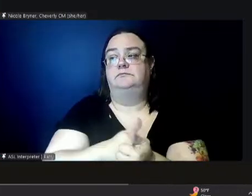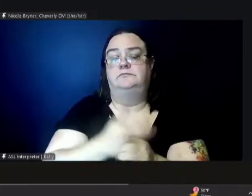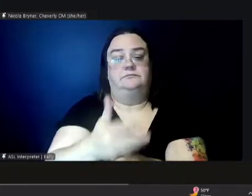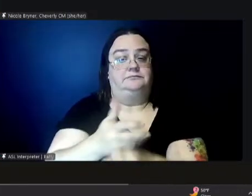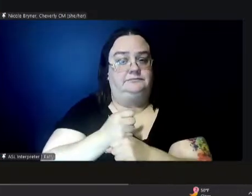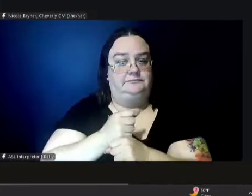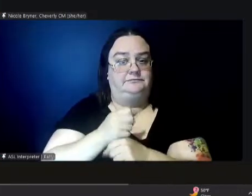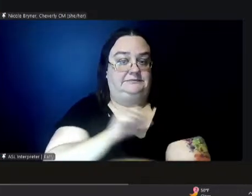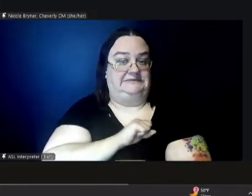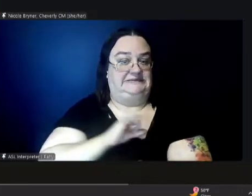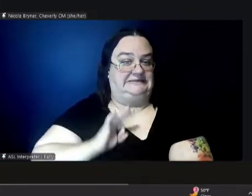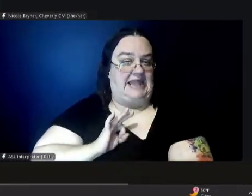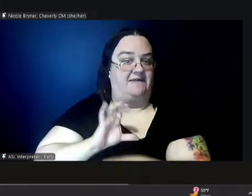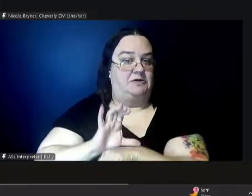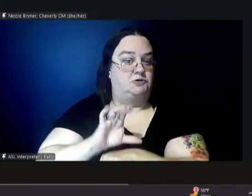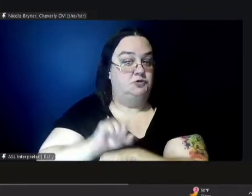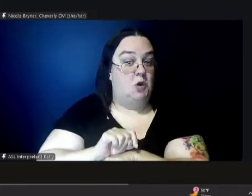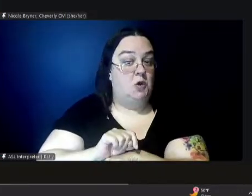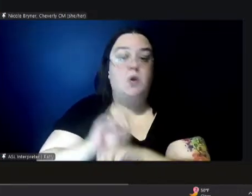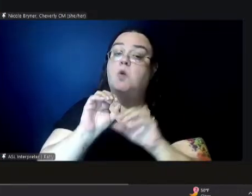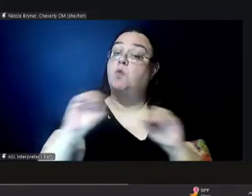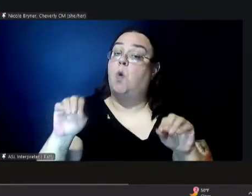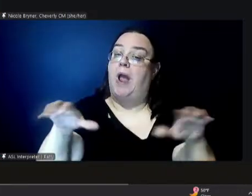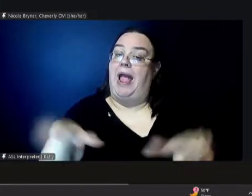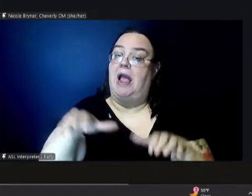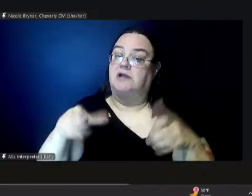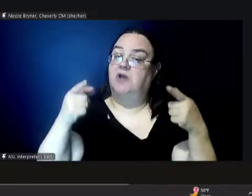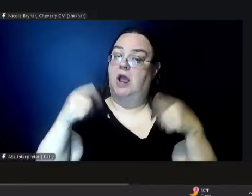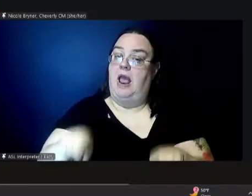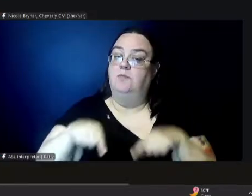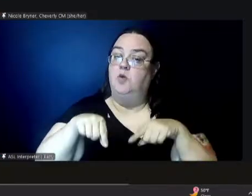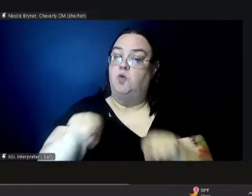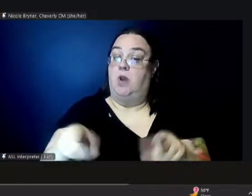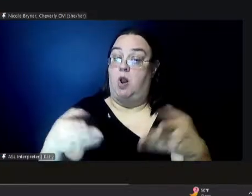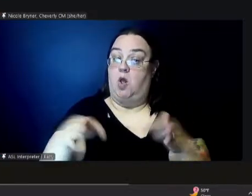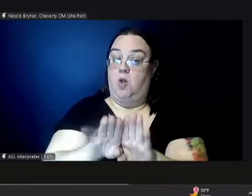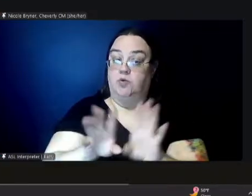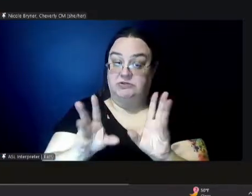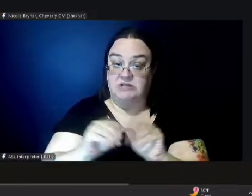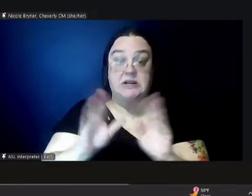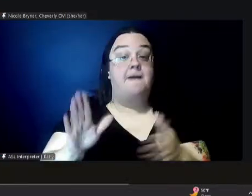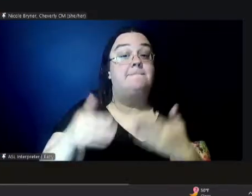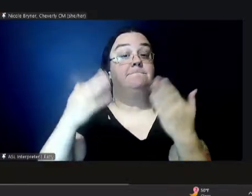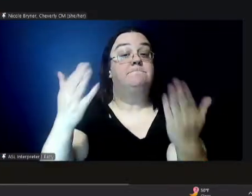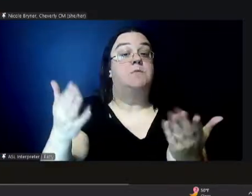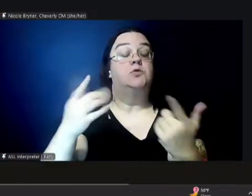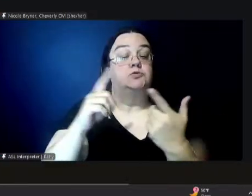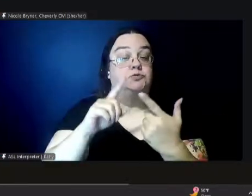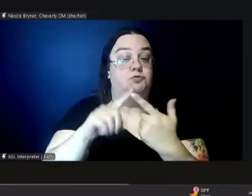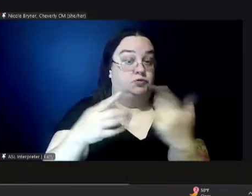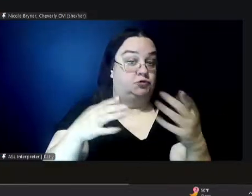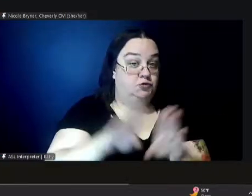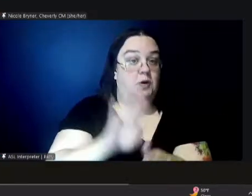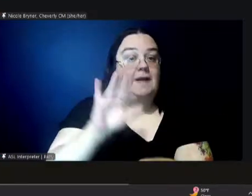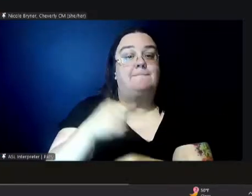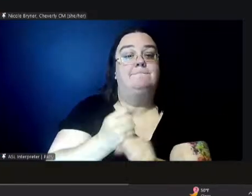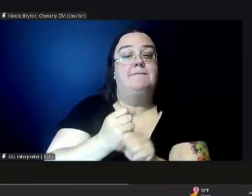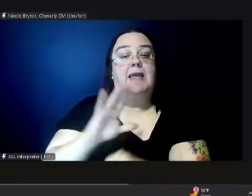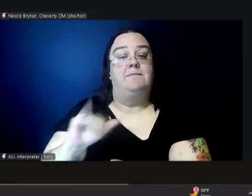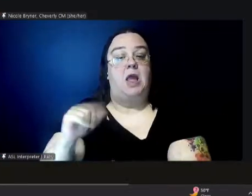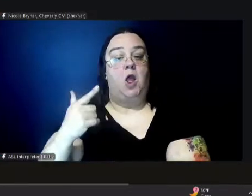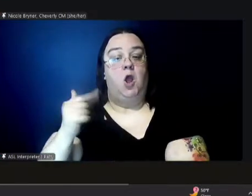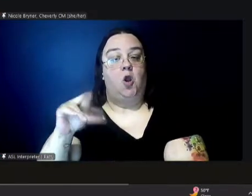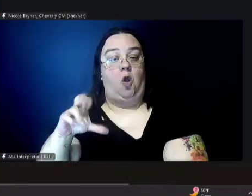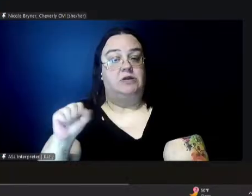consultant. No actions were taken during this closed session. A motion to adjourn the closed meeting was made by Councilmember Garces and seconded